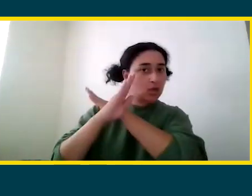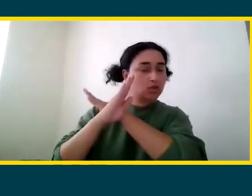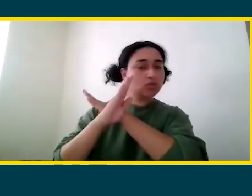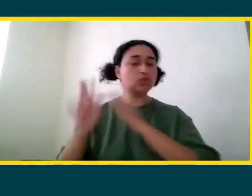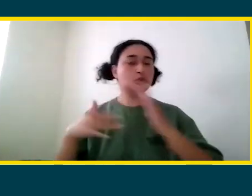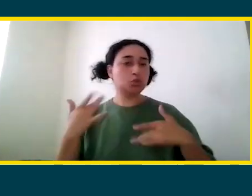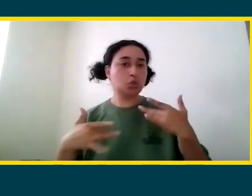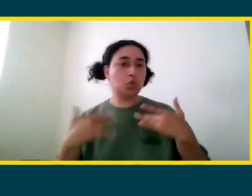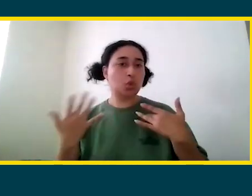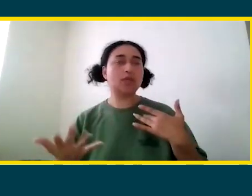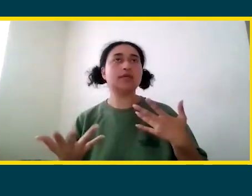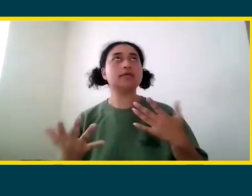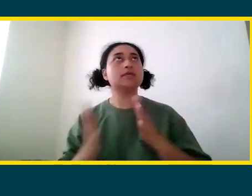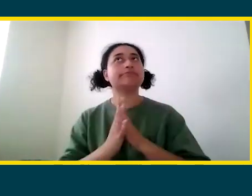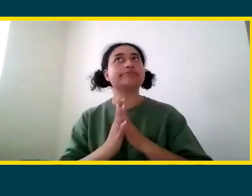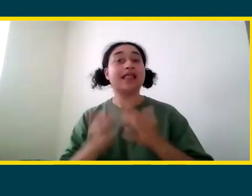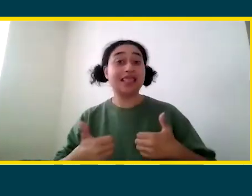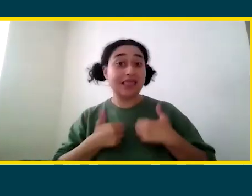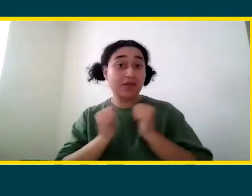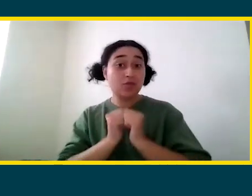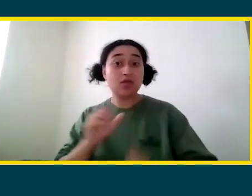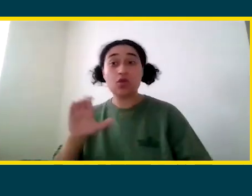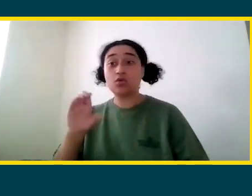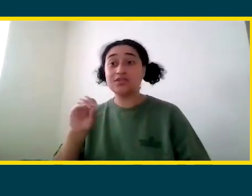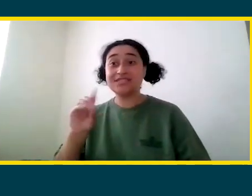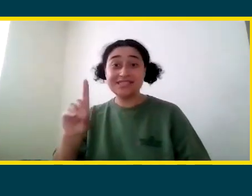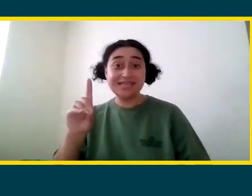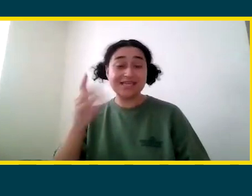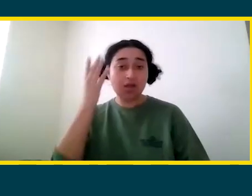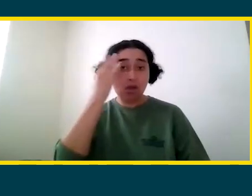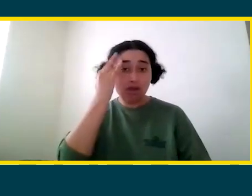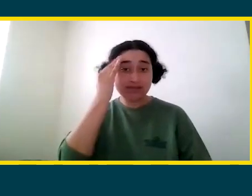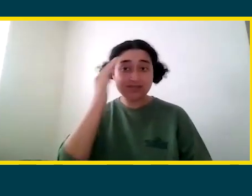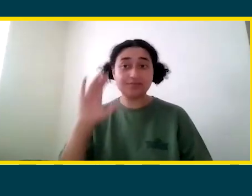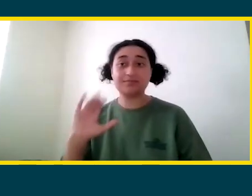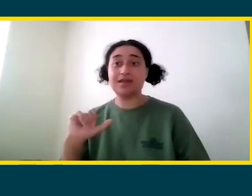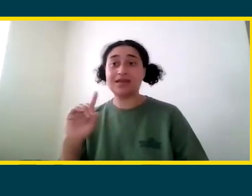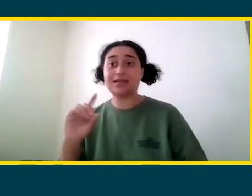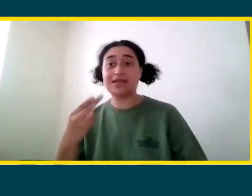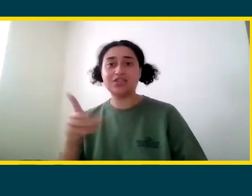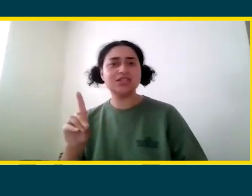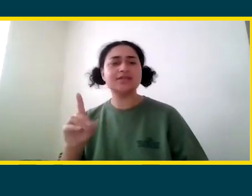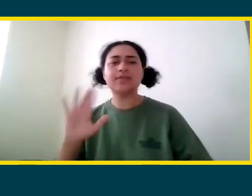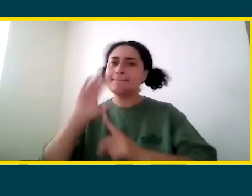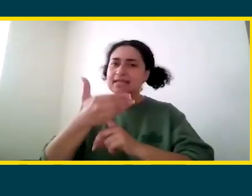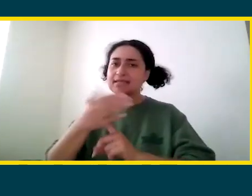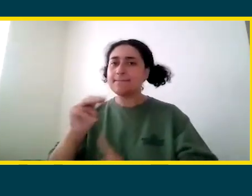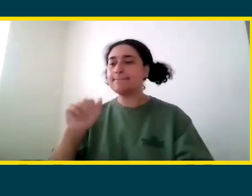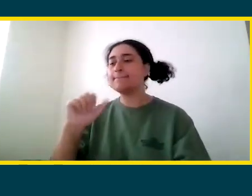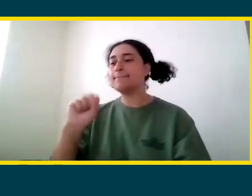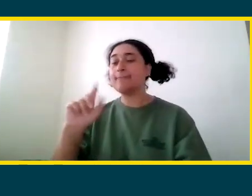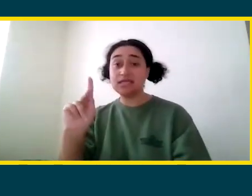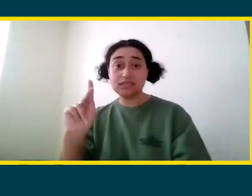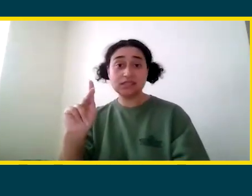joy as living with OCD, autism, ADHD. How does masking